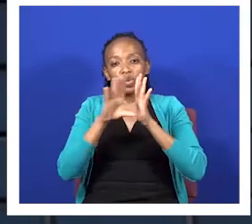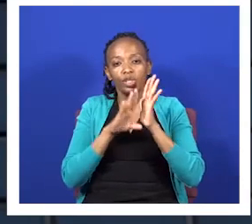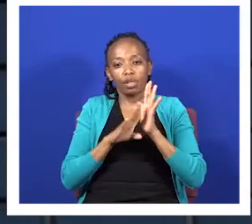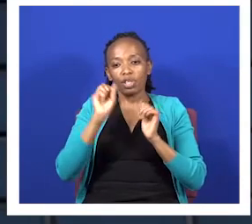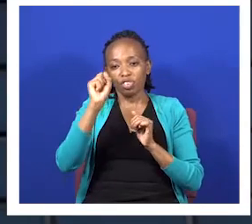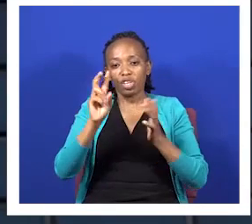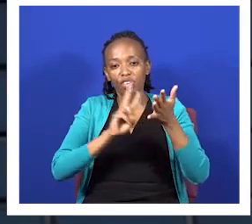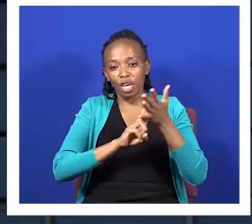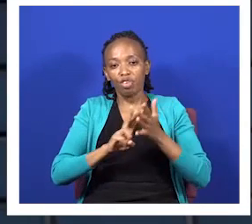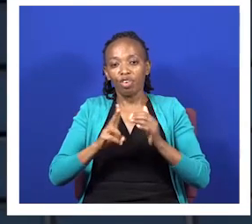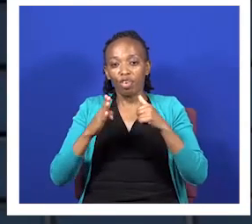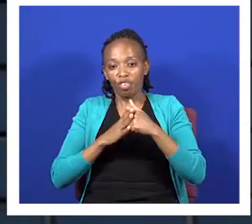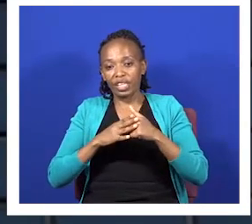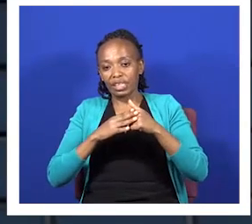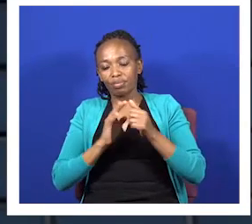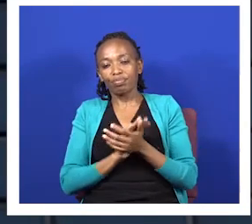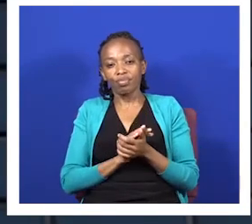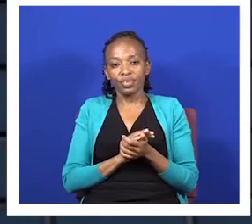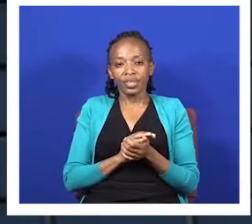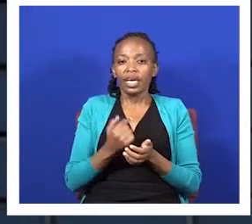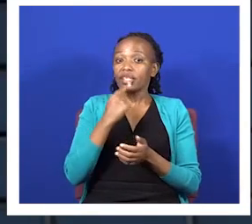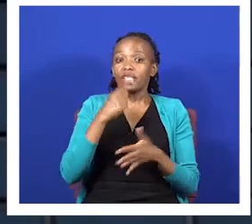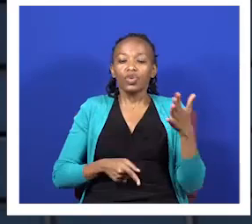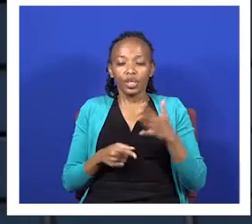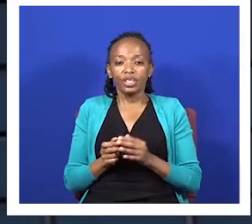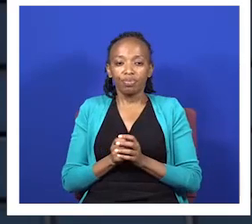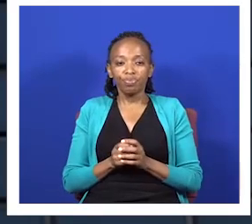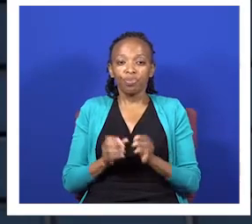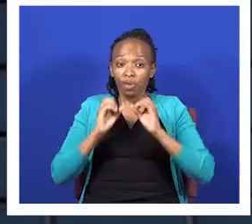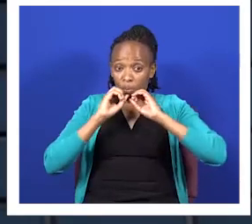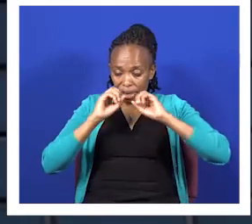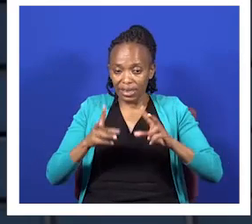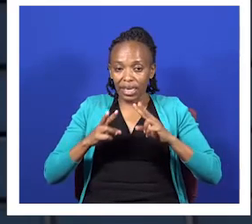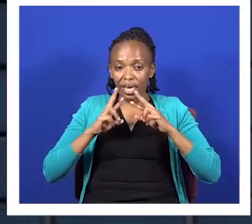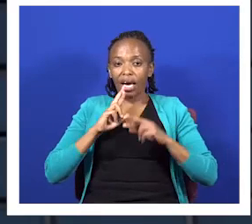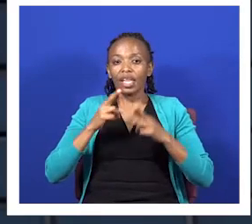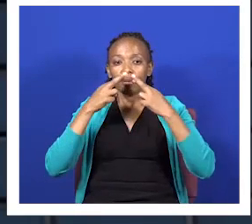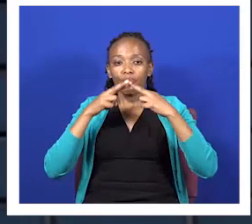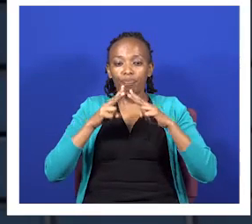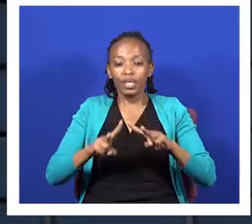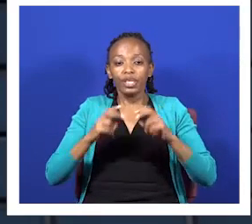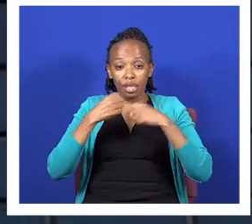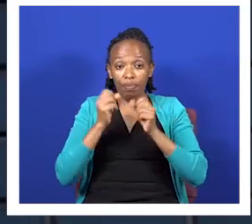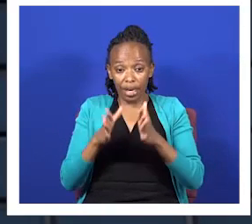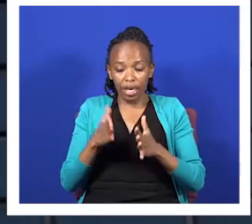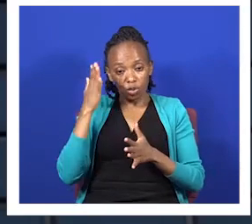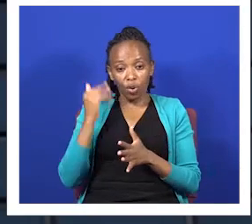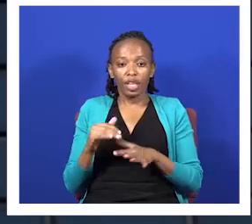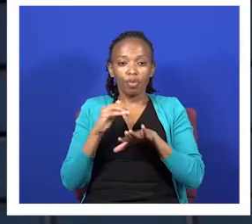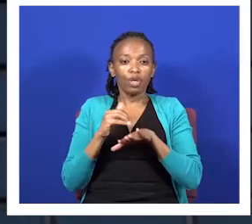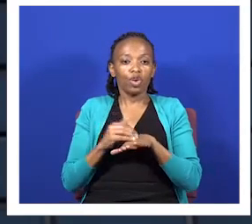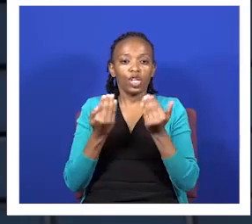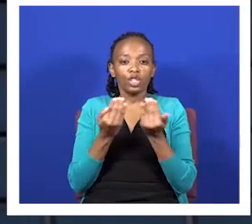chapter 5 and verse 9. And it says, blessed are the peacemakers, for they shall